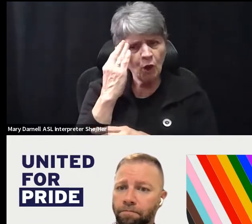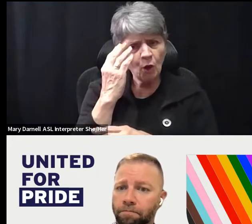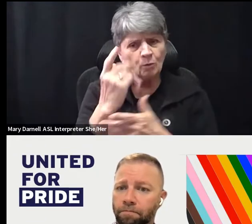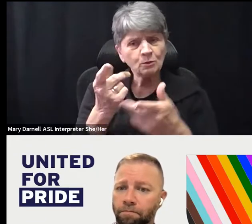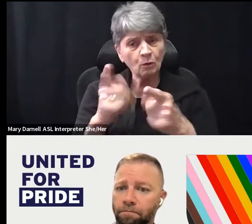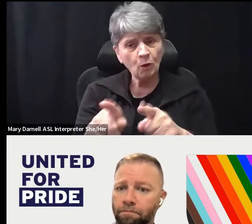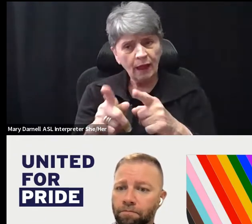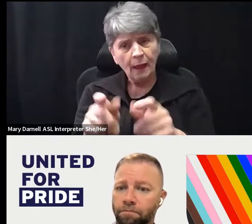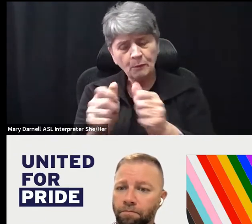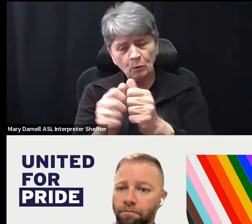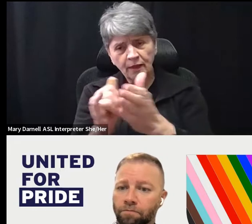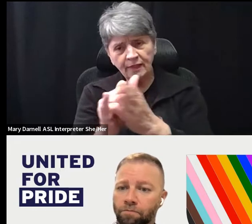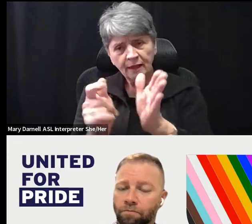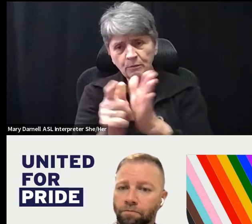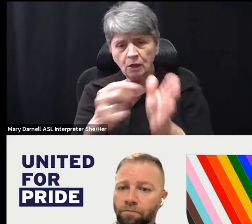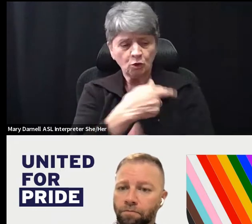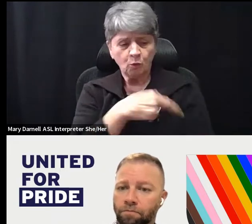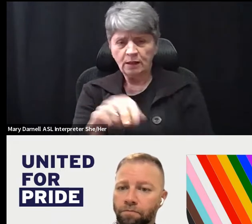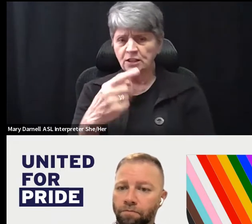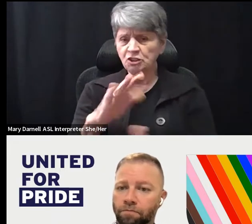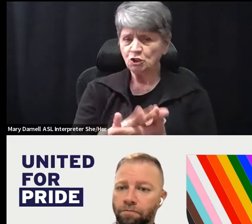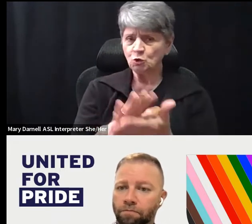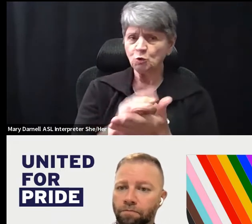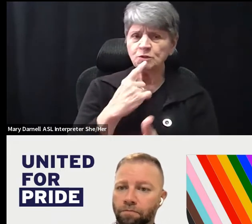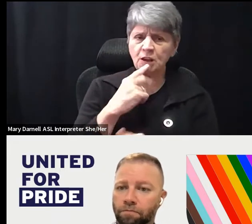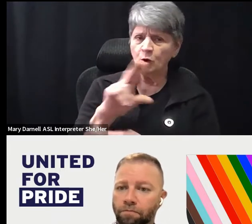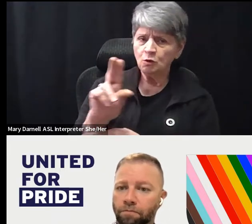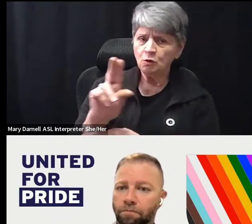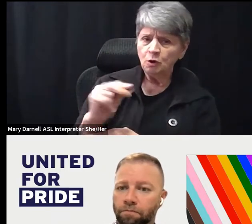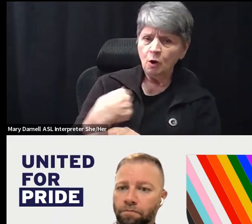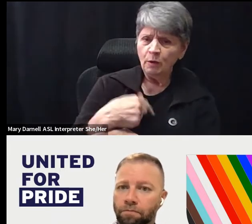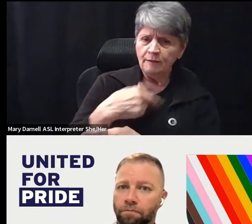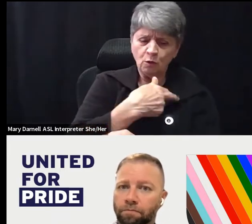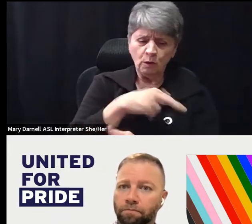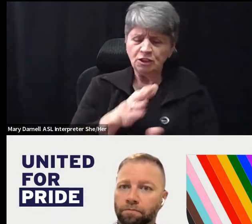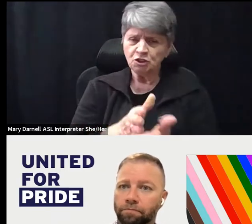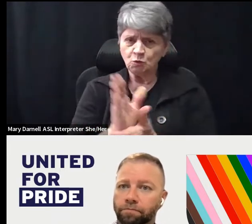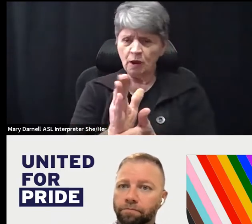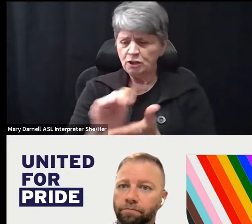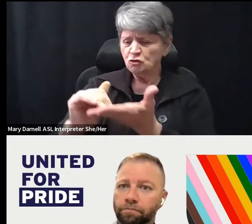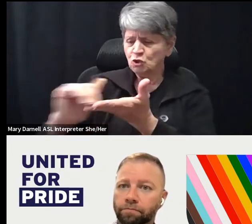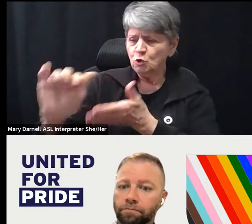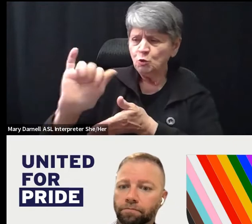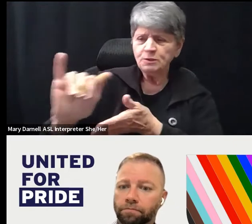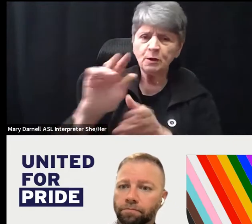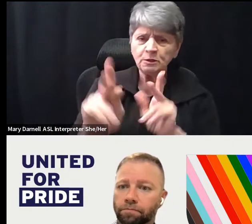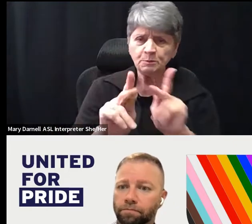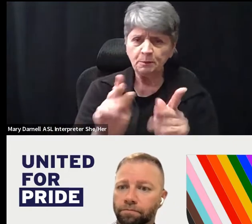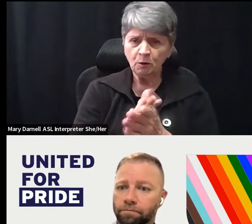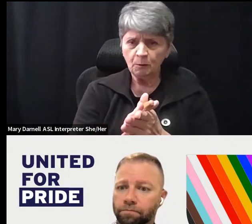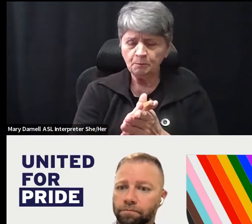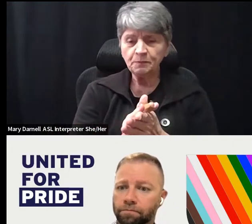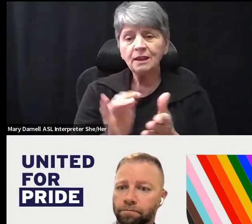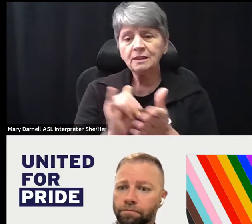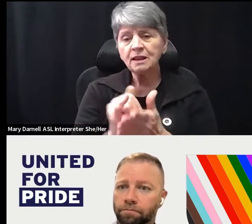religious schools will certainly then say, no, we have a religious right to exclude those people. This is the kind of litigation that we deal